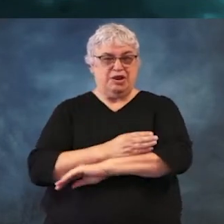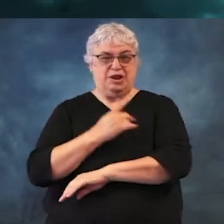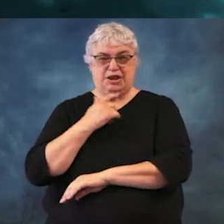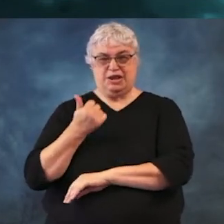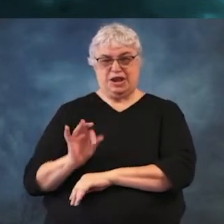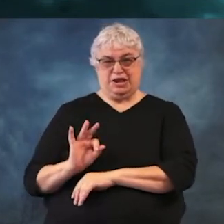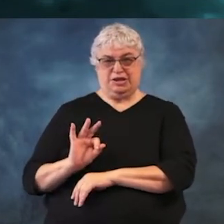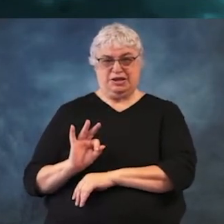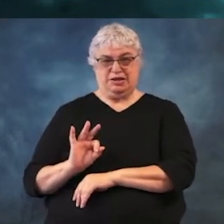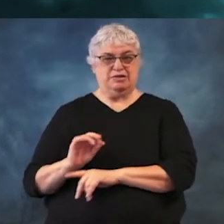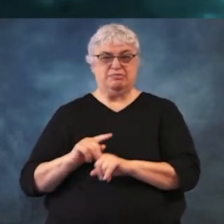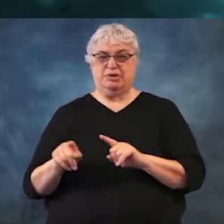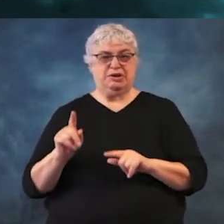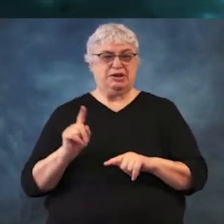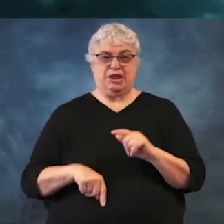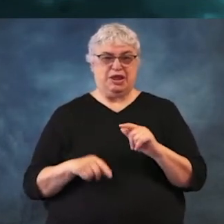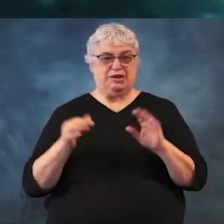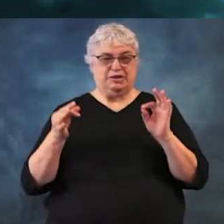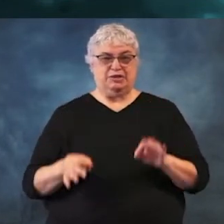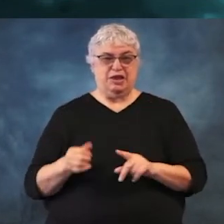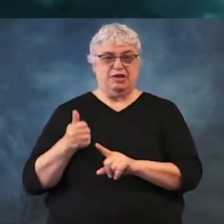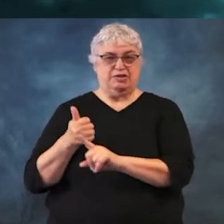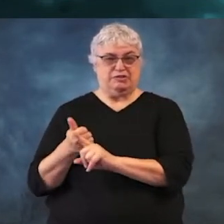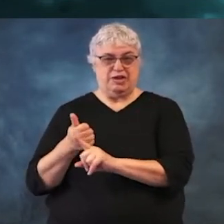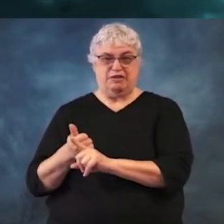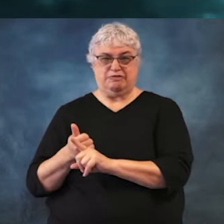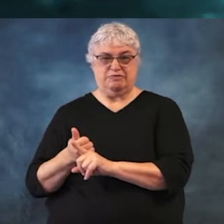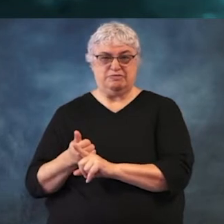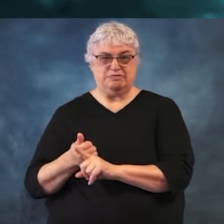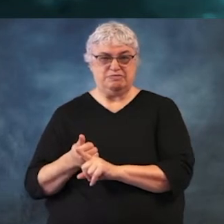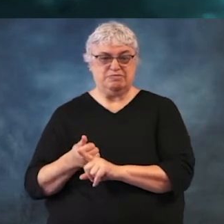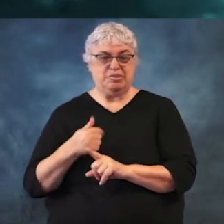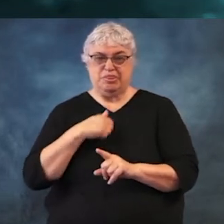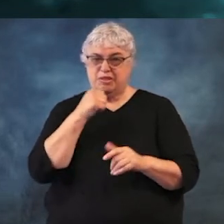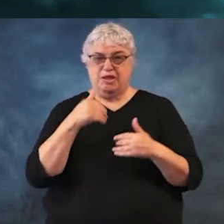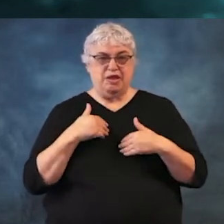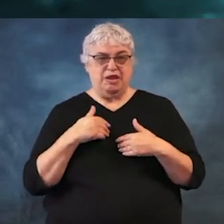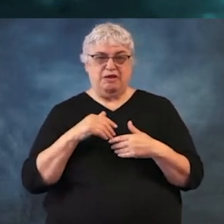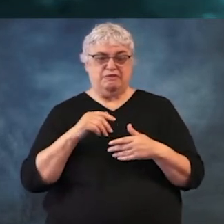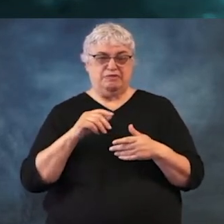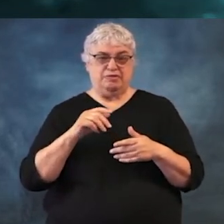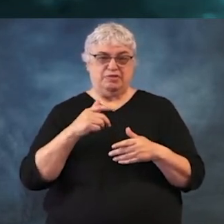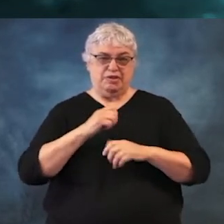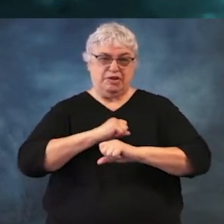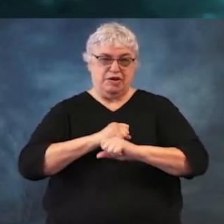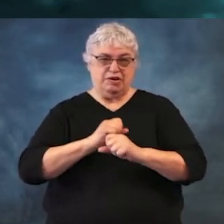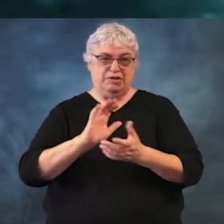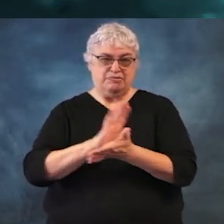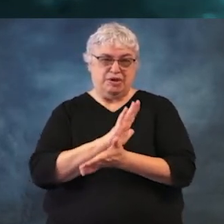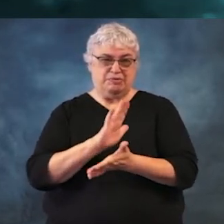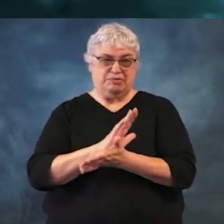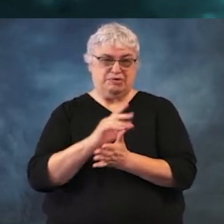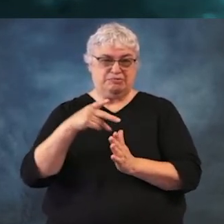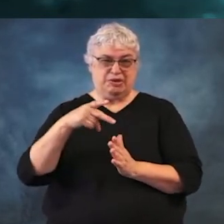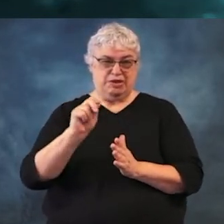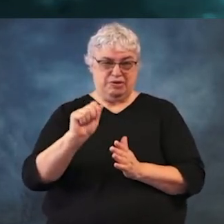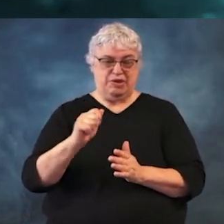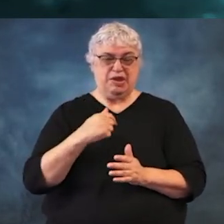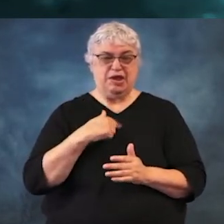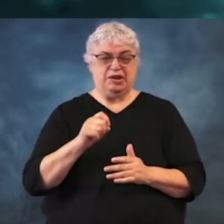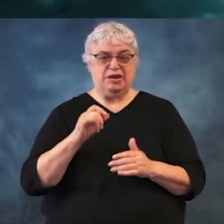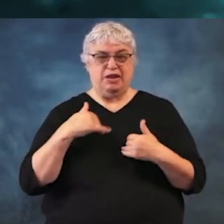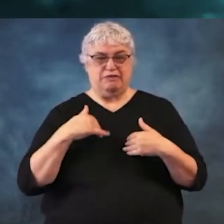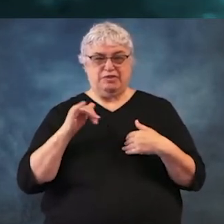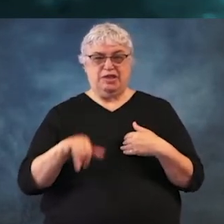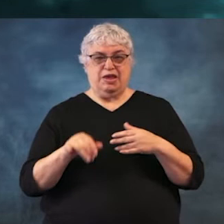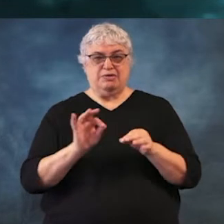age 19, but she's not able to make decisions on her own. And if I don't have that paperwork, then I'm in trouble too. So that's very important, to